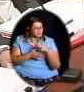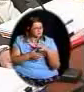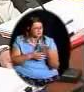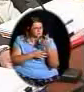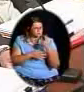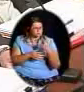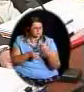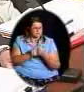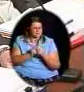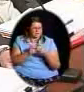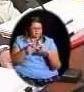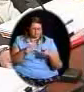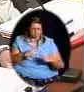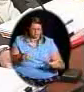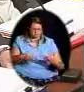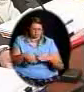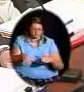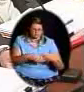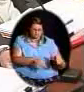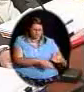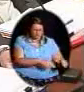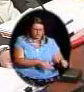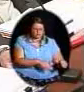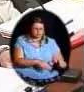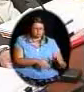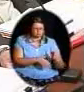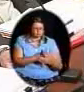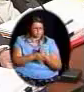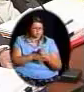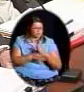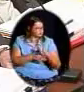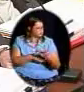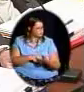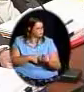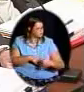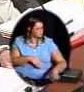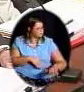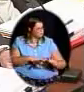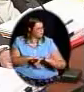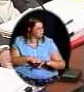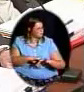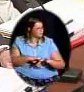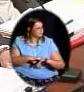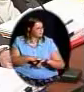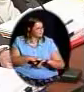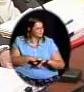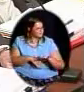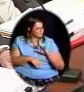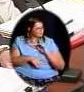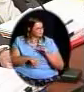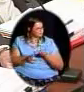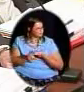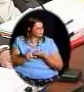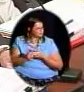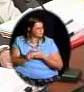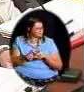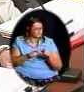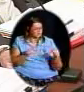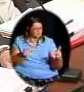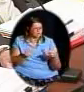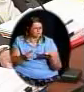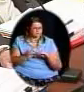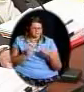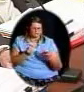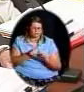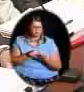being divided among the property owners. The fact that we're participating in a benefit district for a major arterial is fairly common.